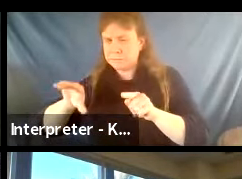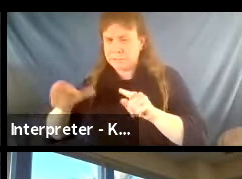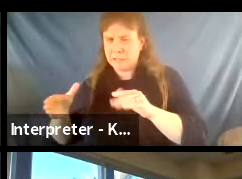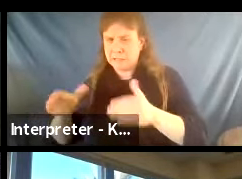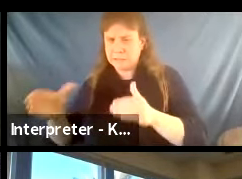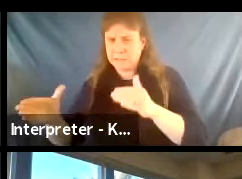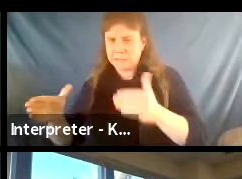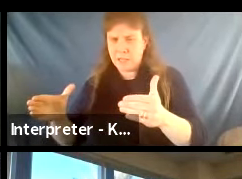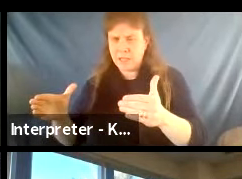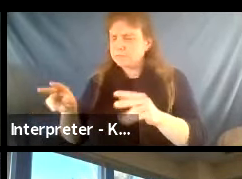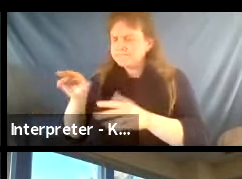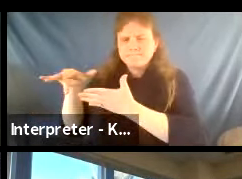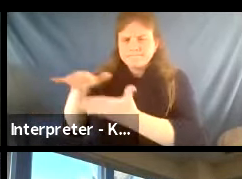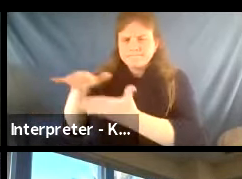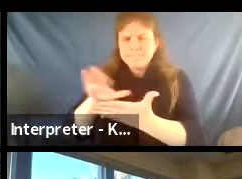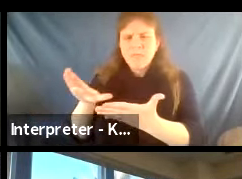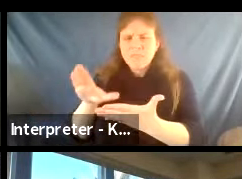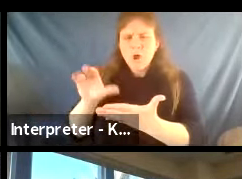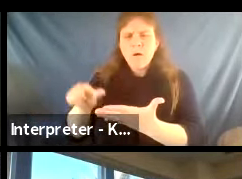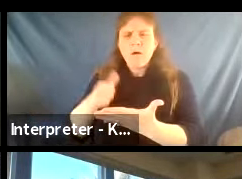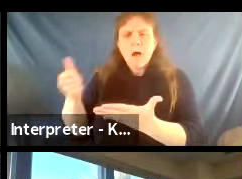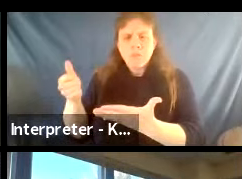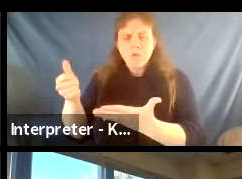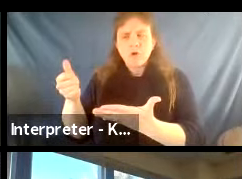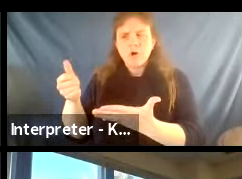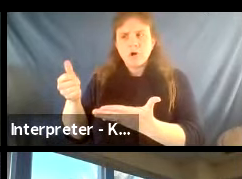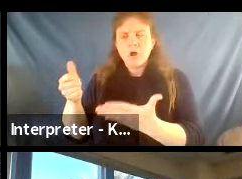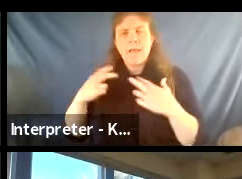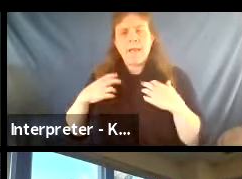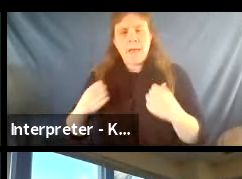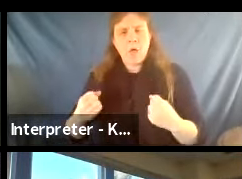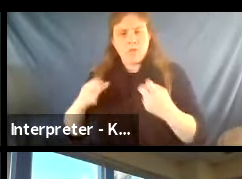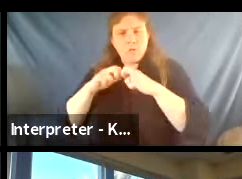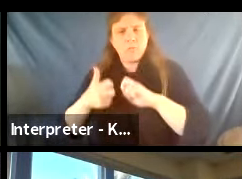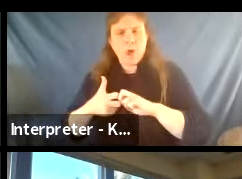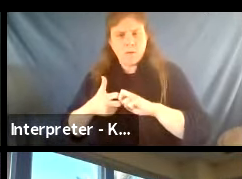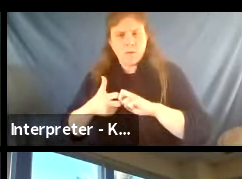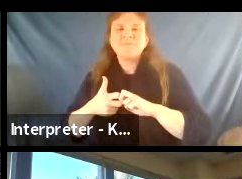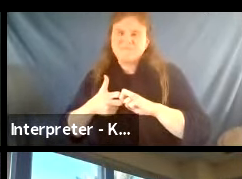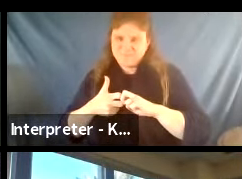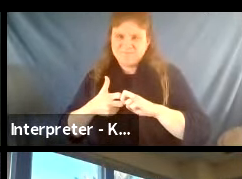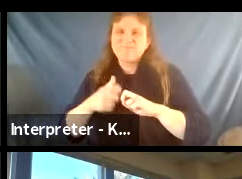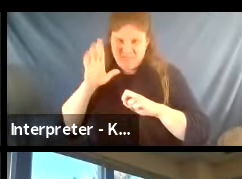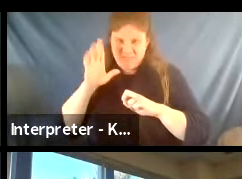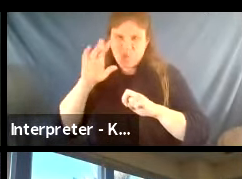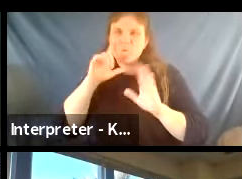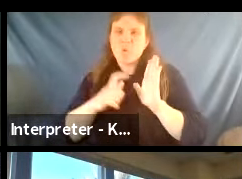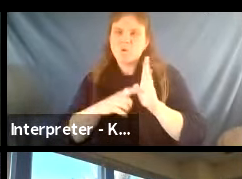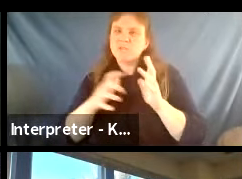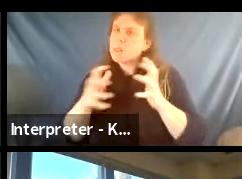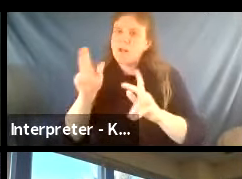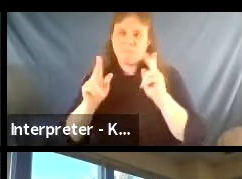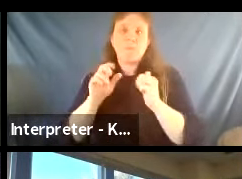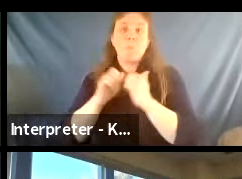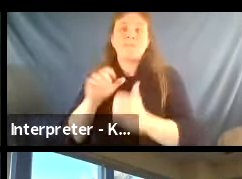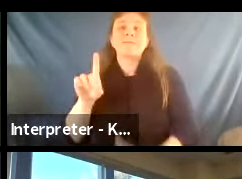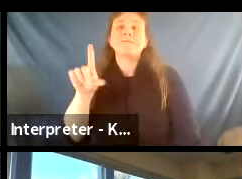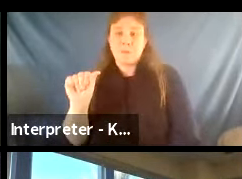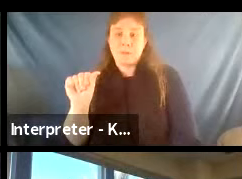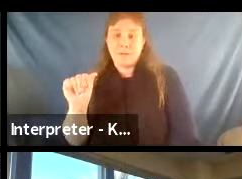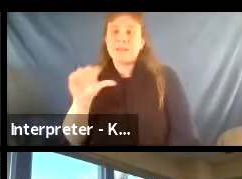underlying health conditions, I think you're going to find that there are a lot of people with disabilities who are under 65 who are dying from